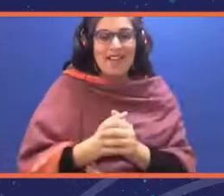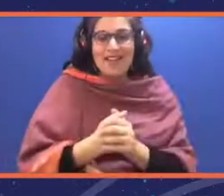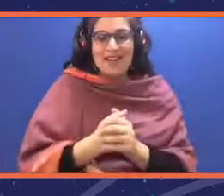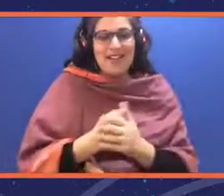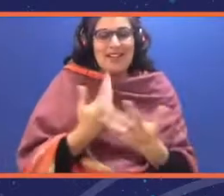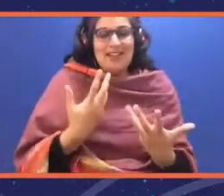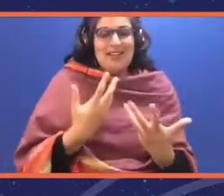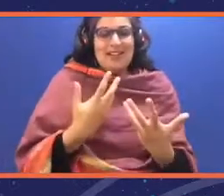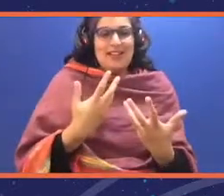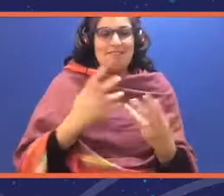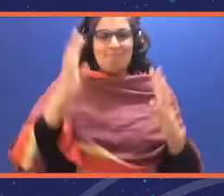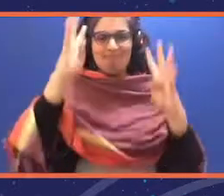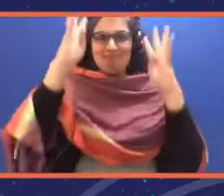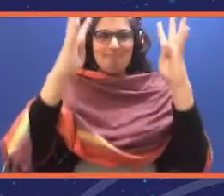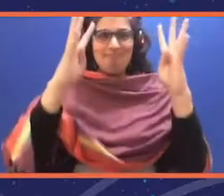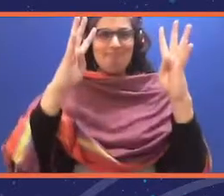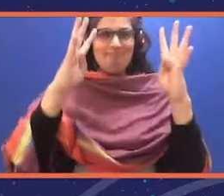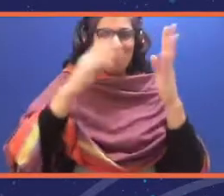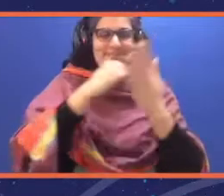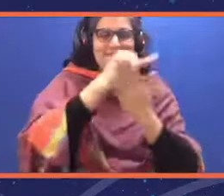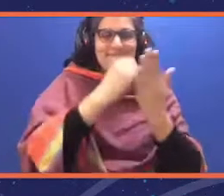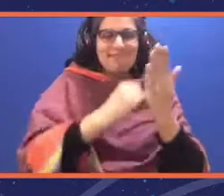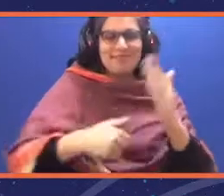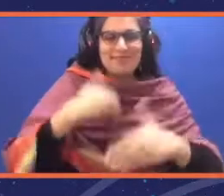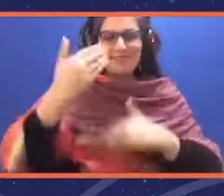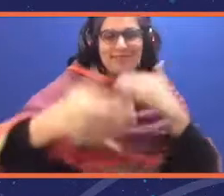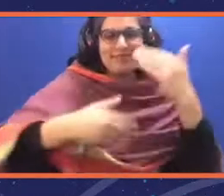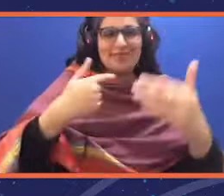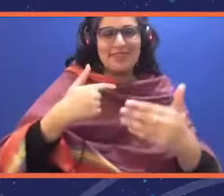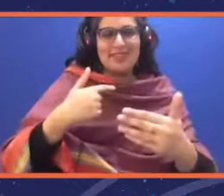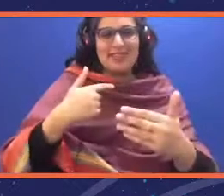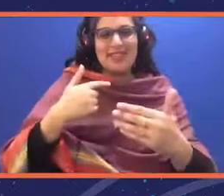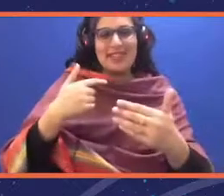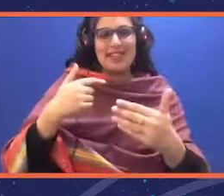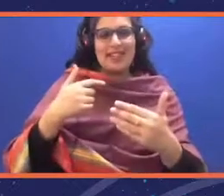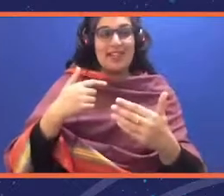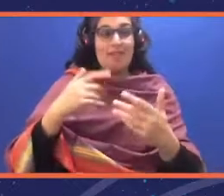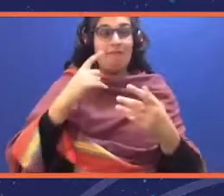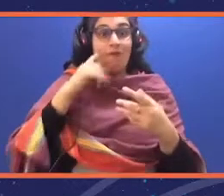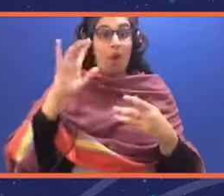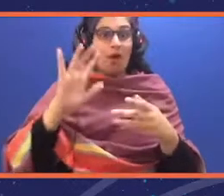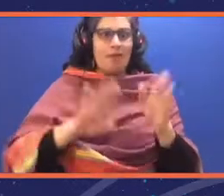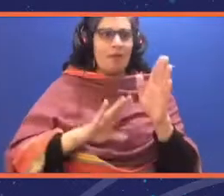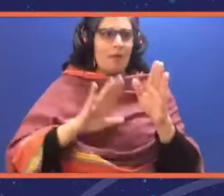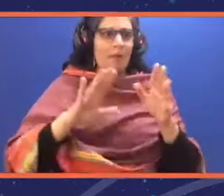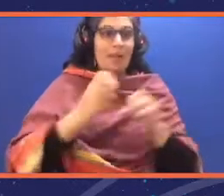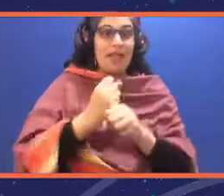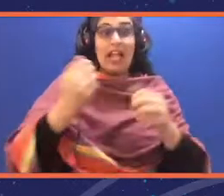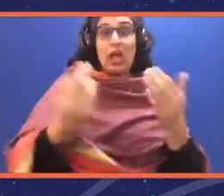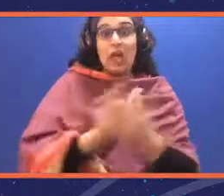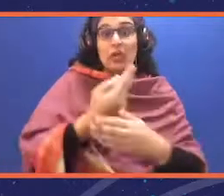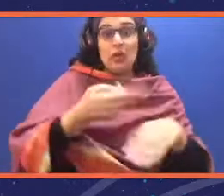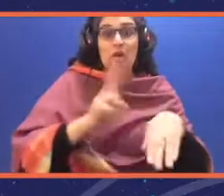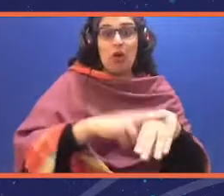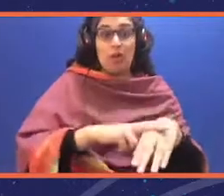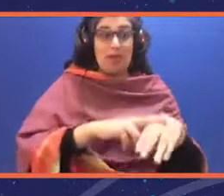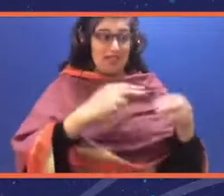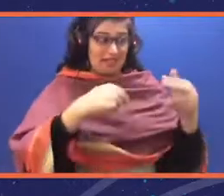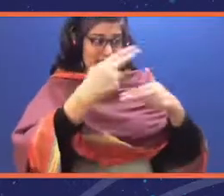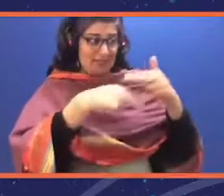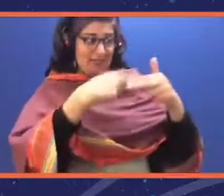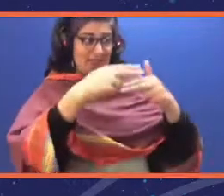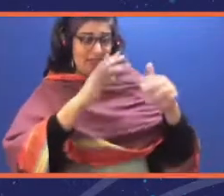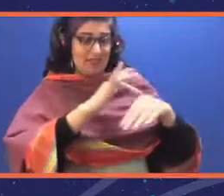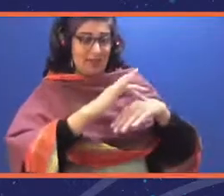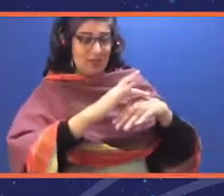creating the illustration series, which I'm creating a new normal. Is the deck available to